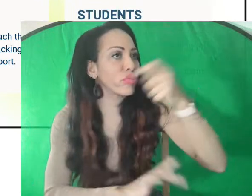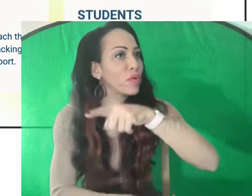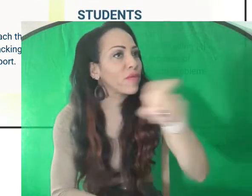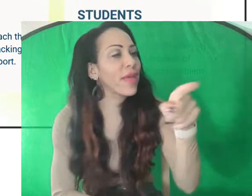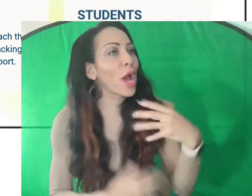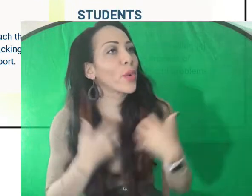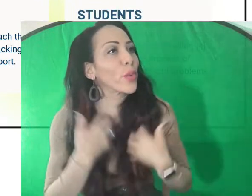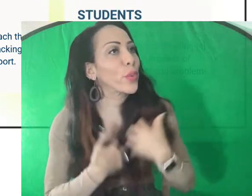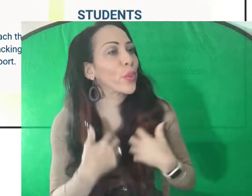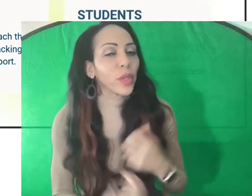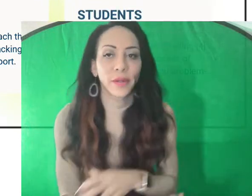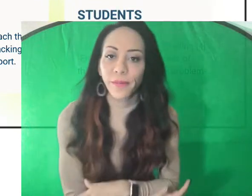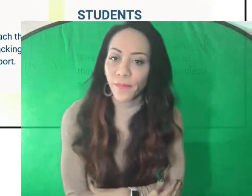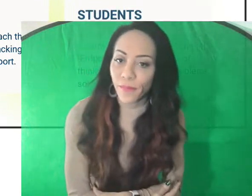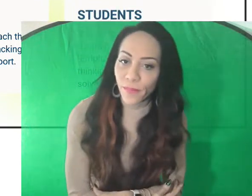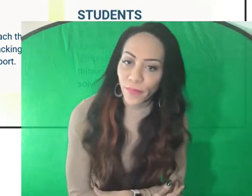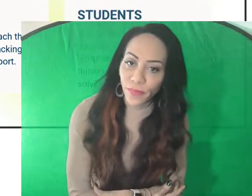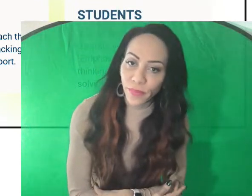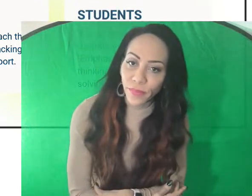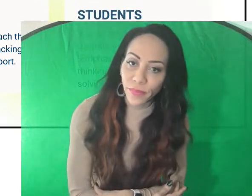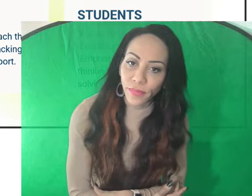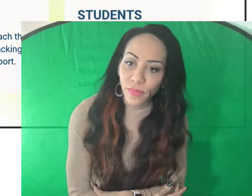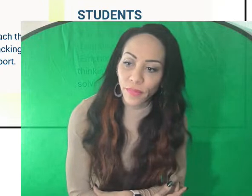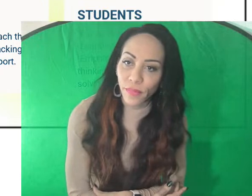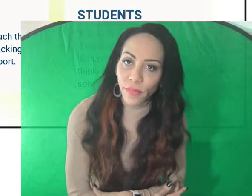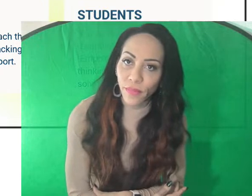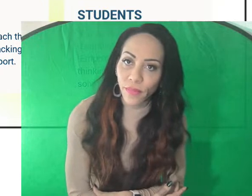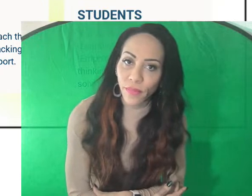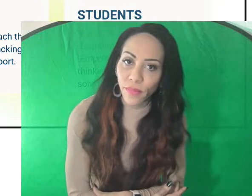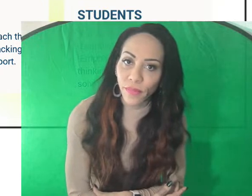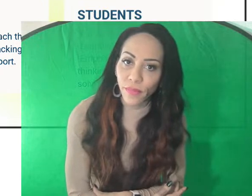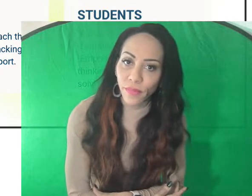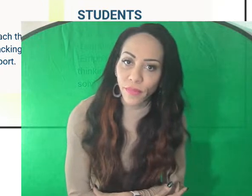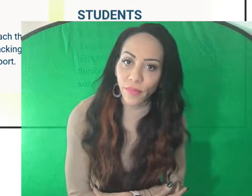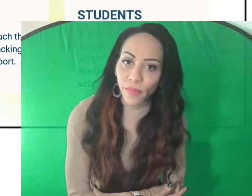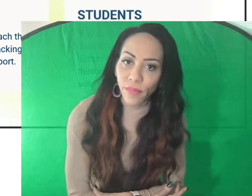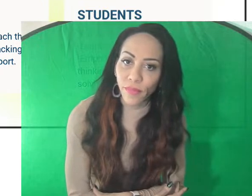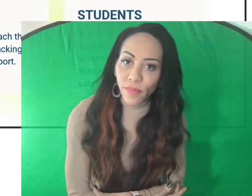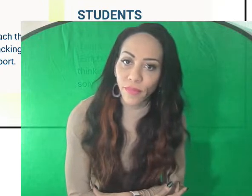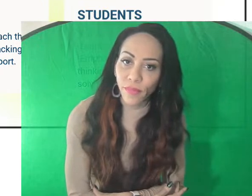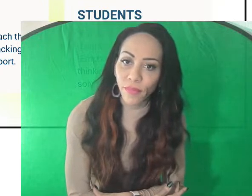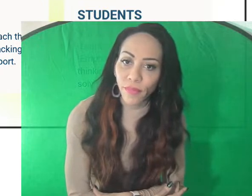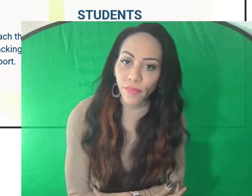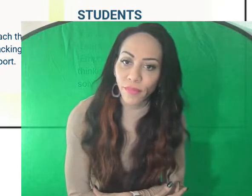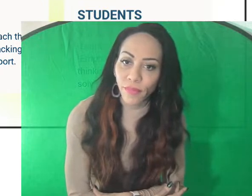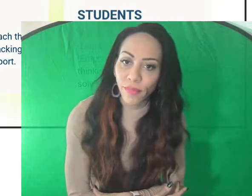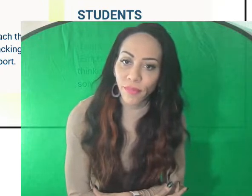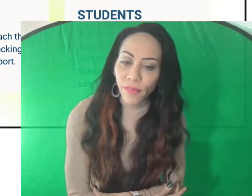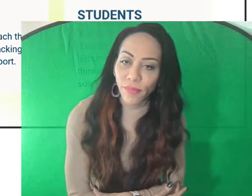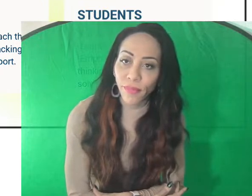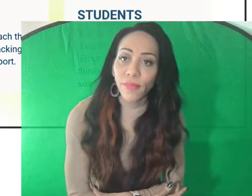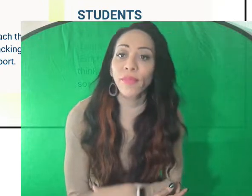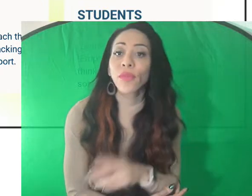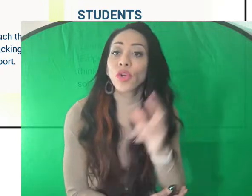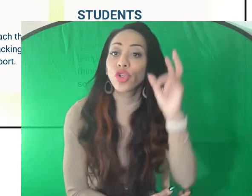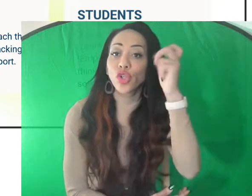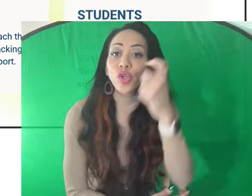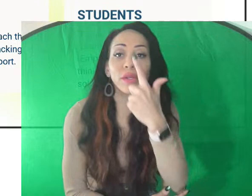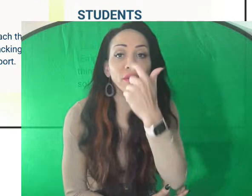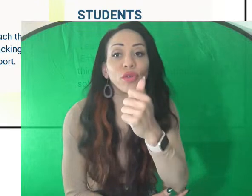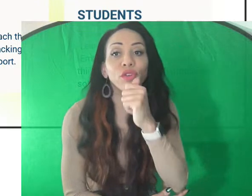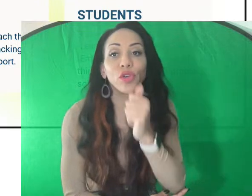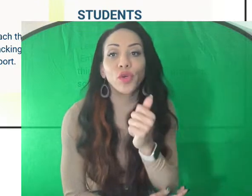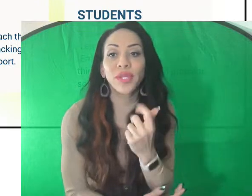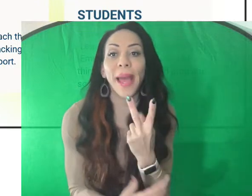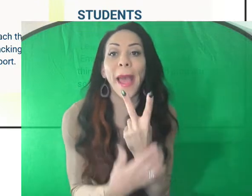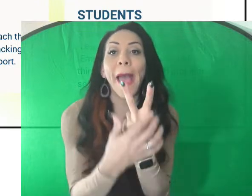And then this has, sorry, I just Thank you. behind here, it says students using paired programming, which is having people on